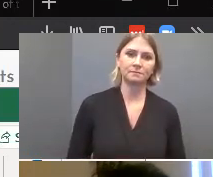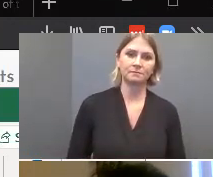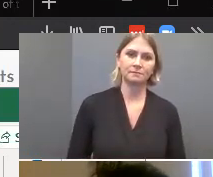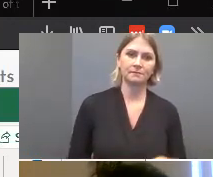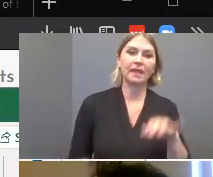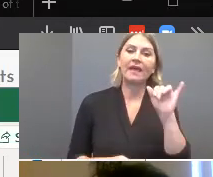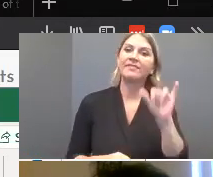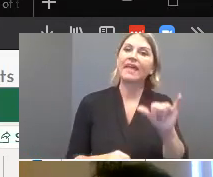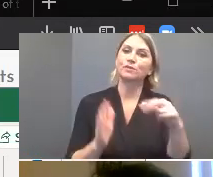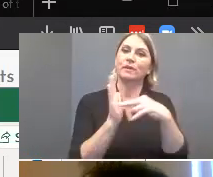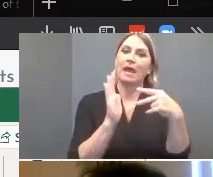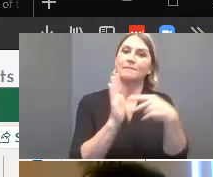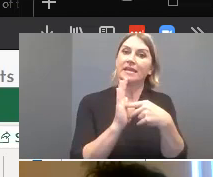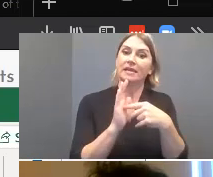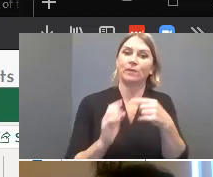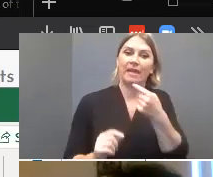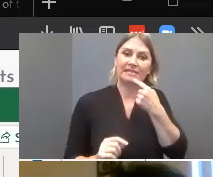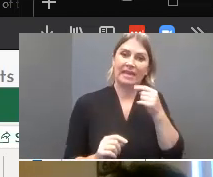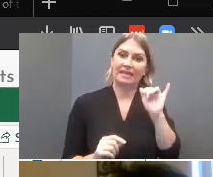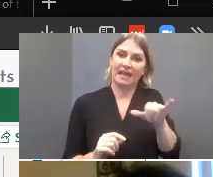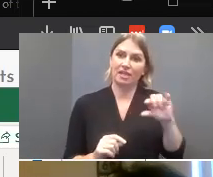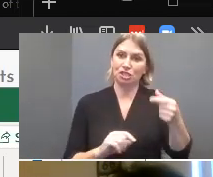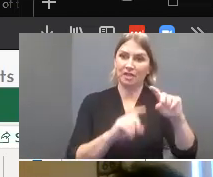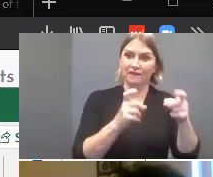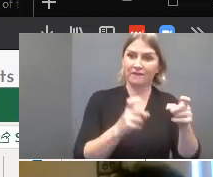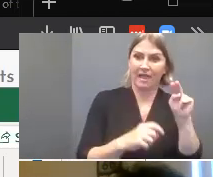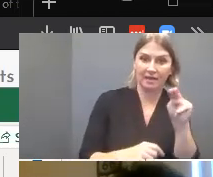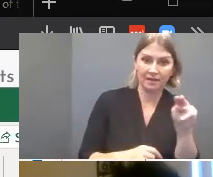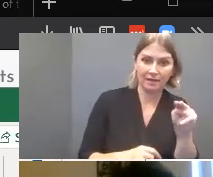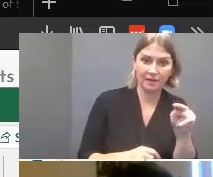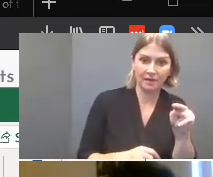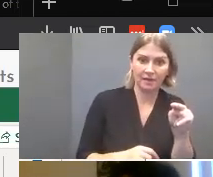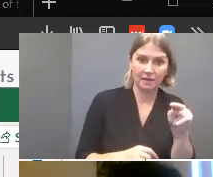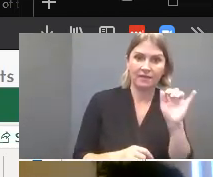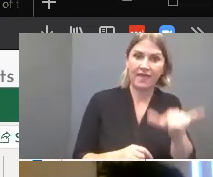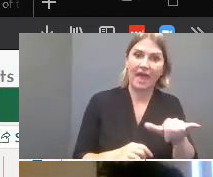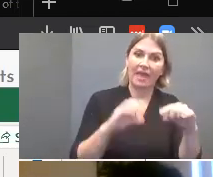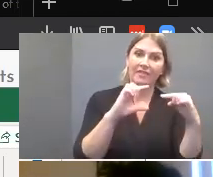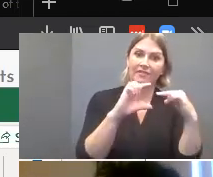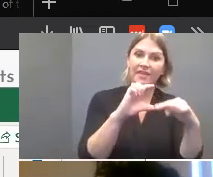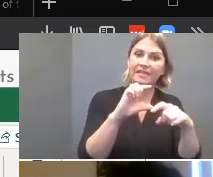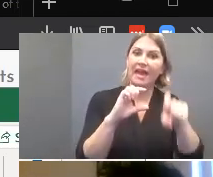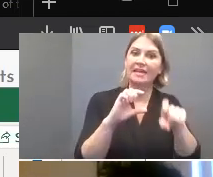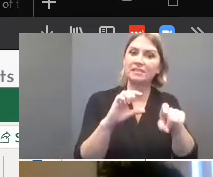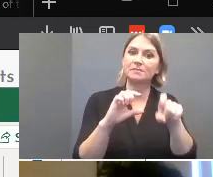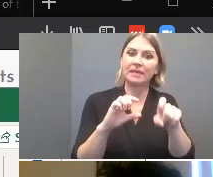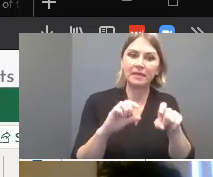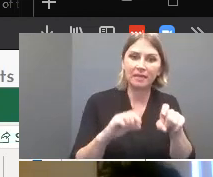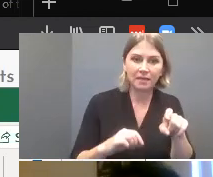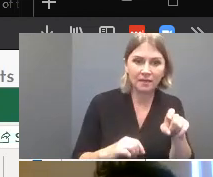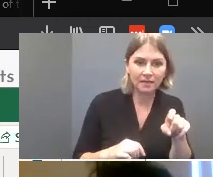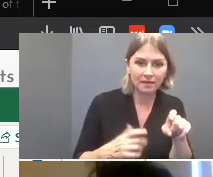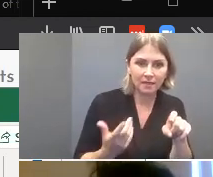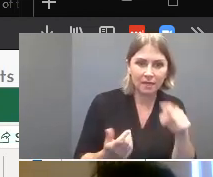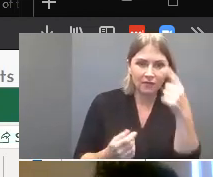That is what I mean when I say that the g of n, the equation within theta, has to be the same in order for it